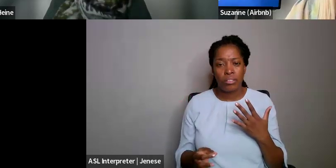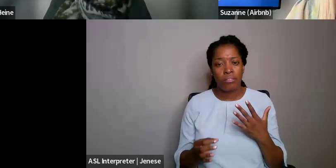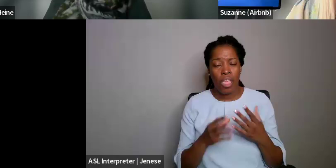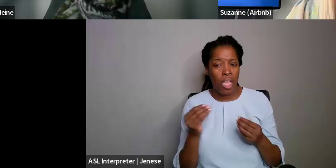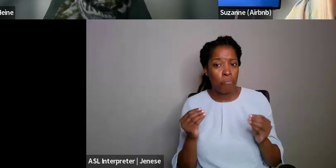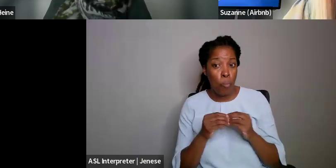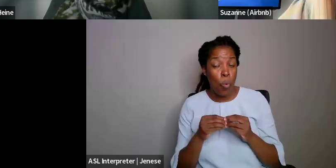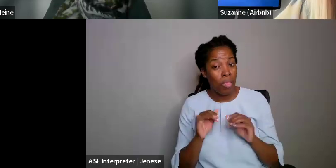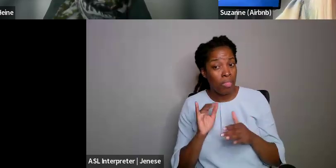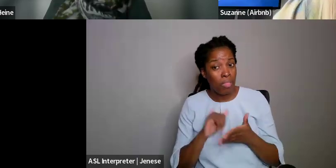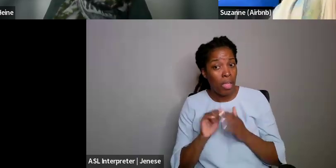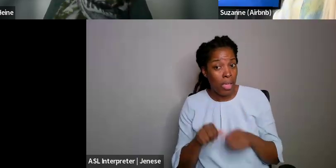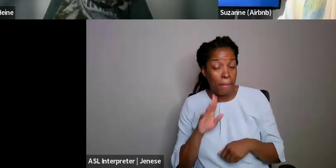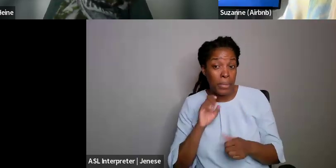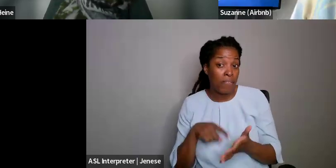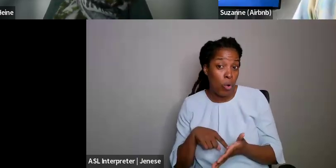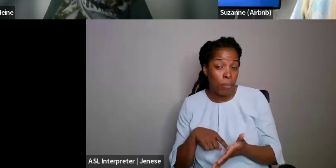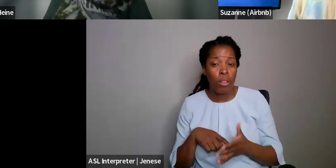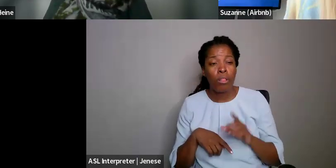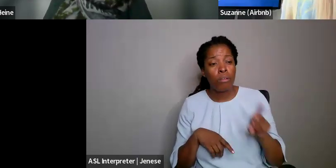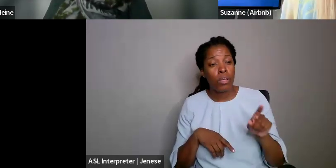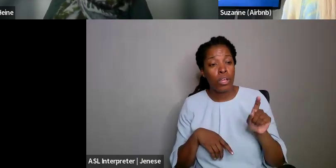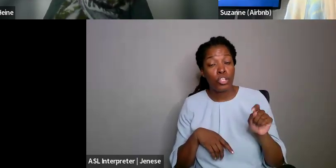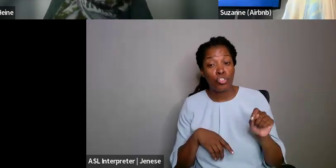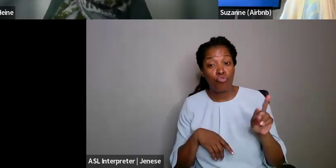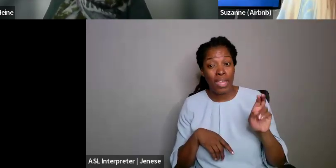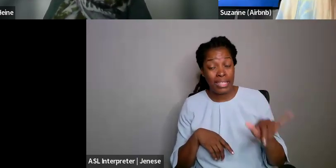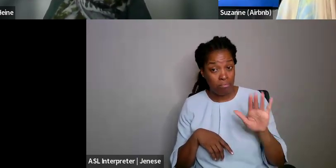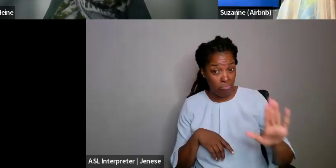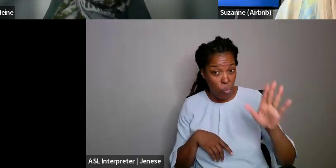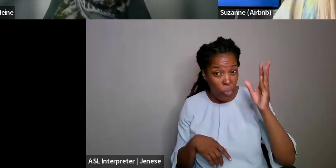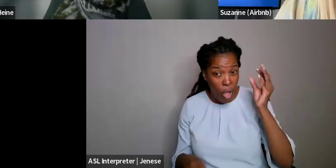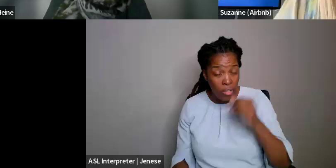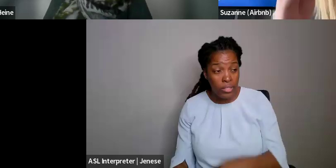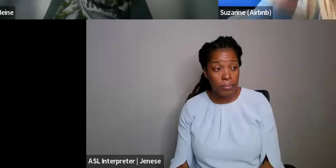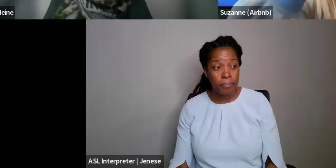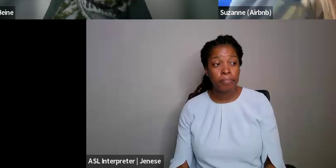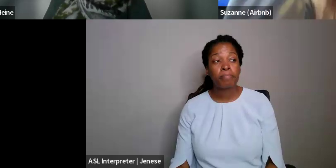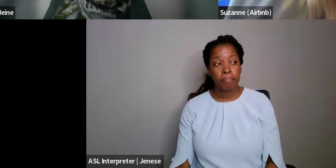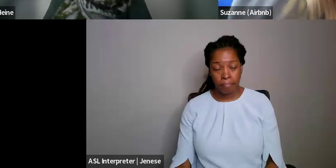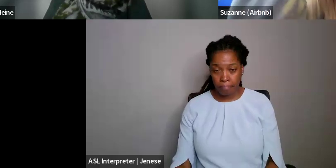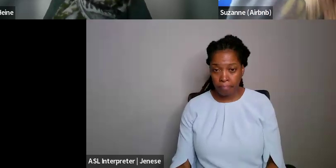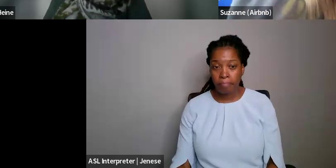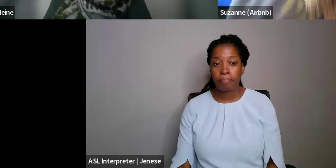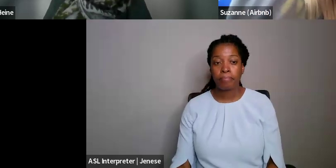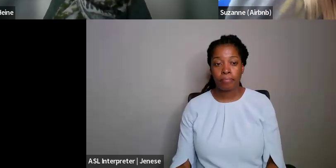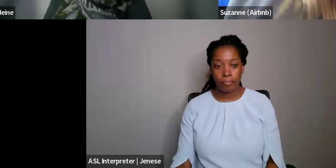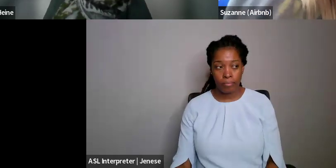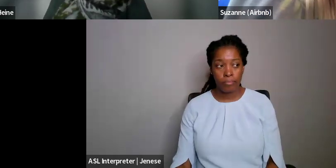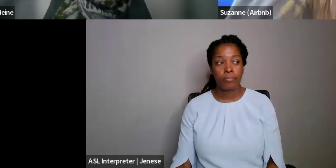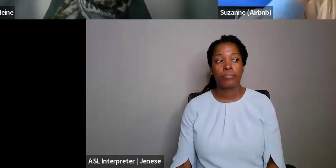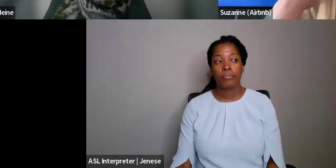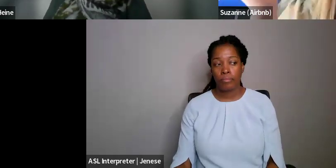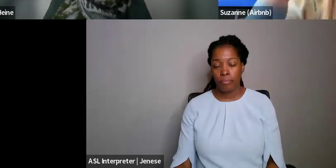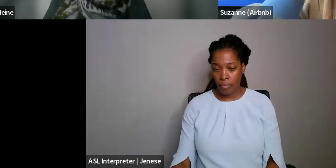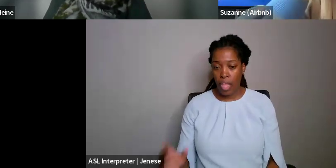any more thoughts on being more? Yeah, so I agree with you fully. And just a simple thing that I did,